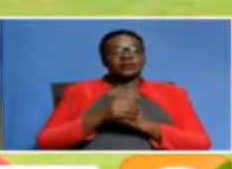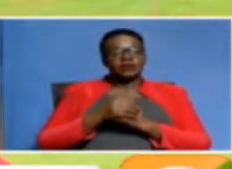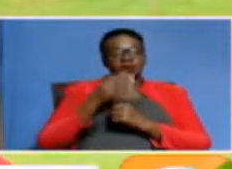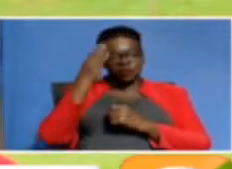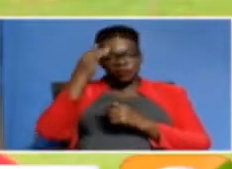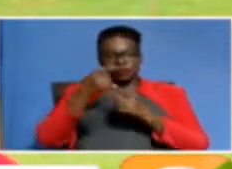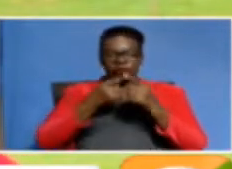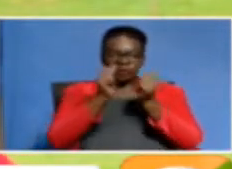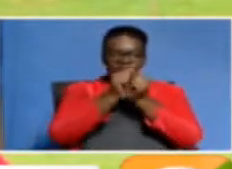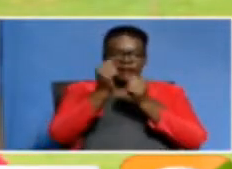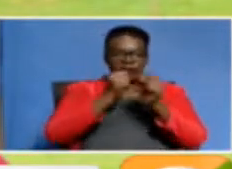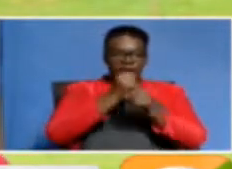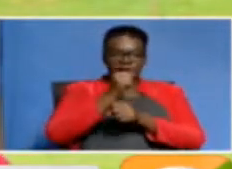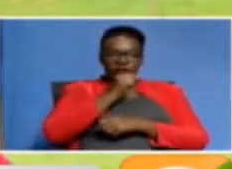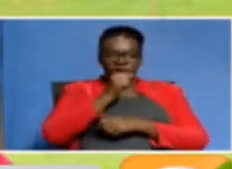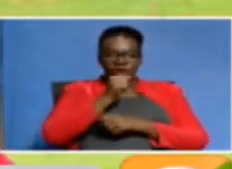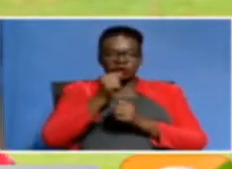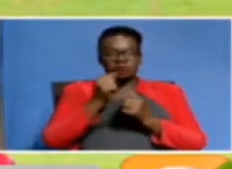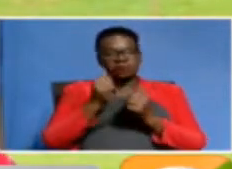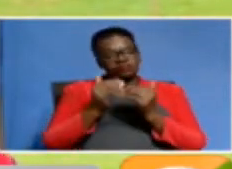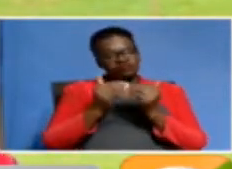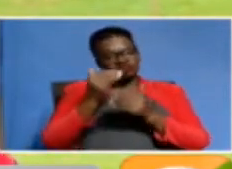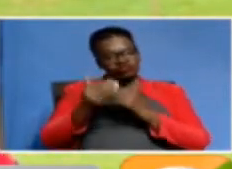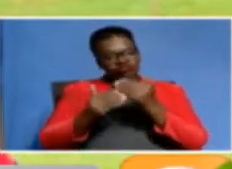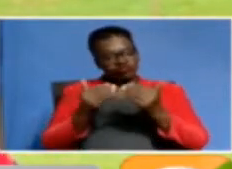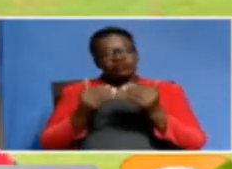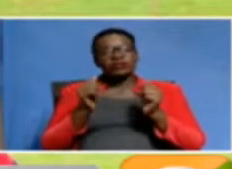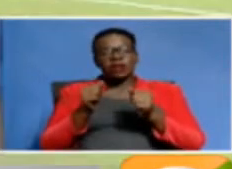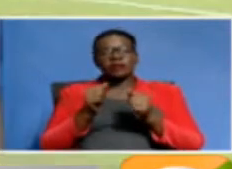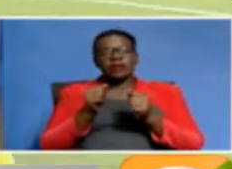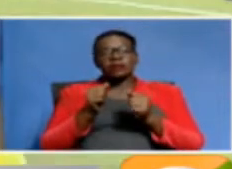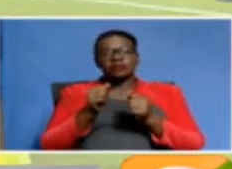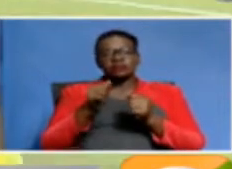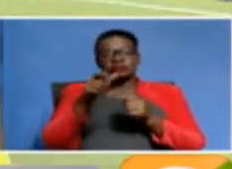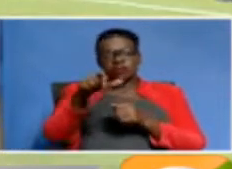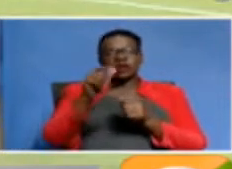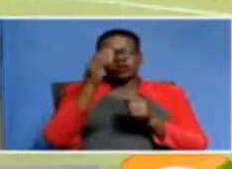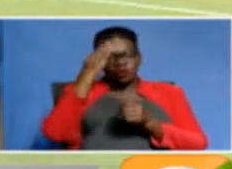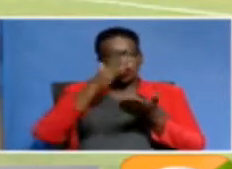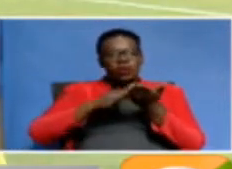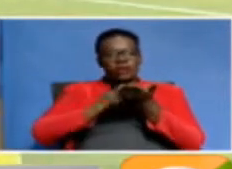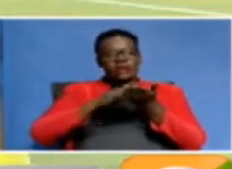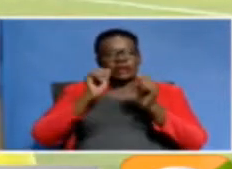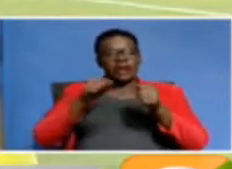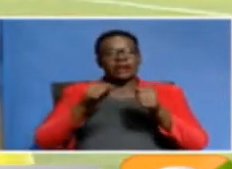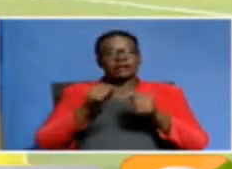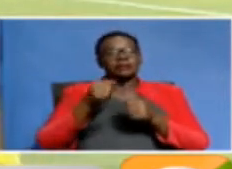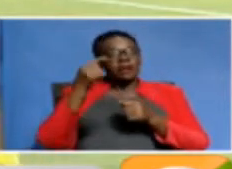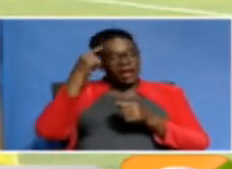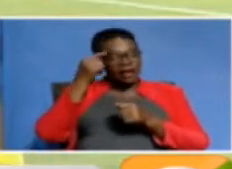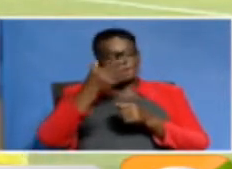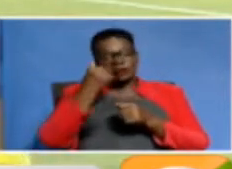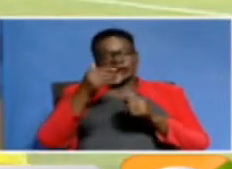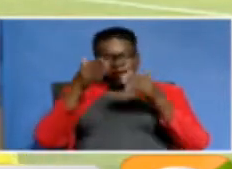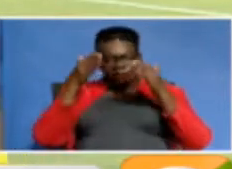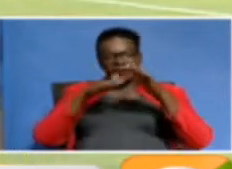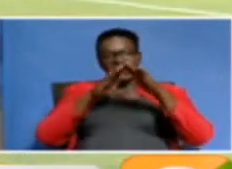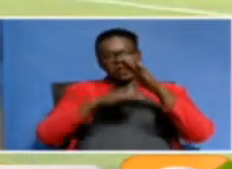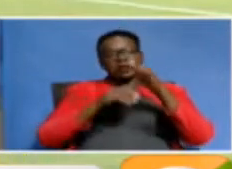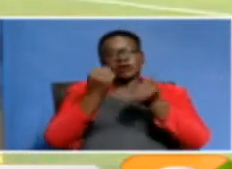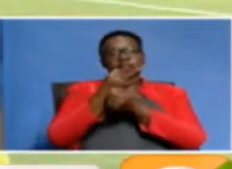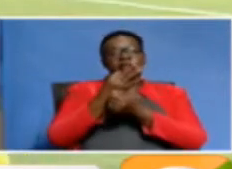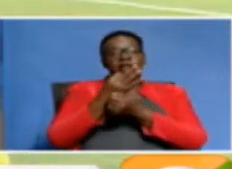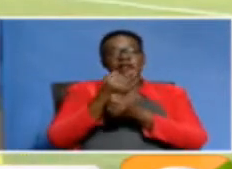kwanzia 10 years hapo, at least kijana anaanza kujua basics. COPA sana kwa shughulike sana na under 13. Jukiona